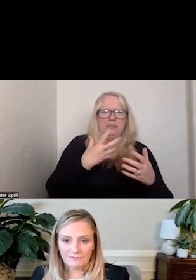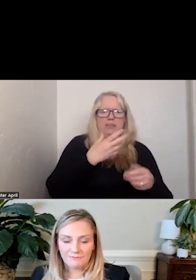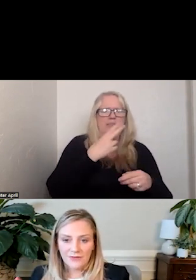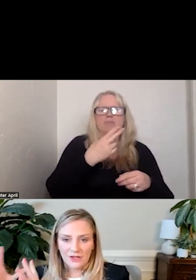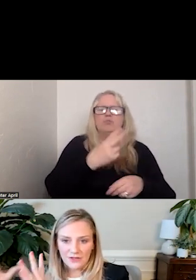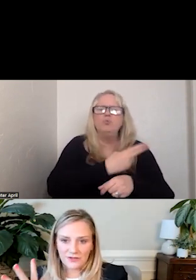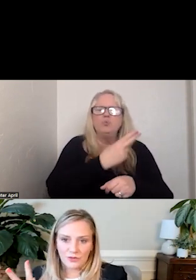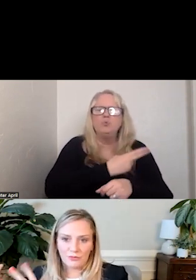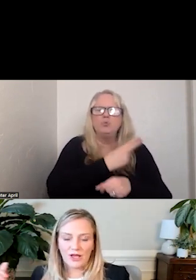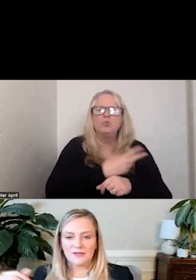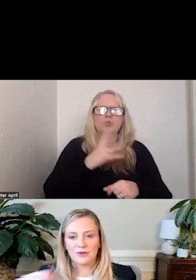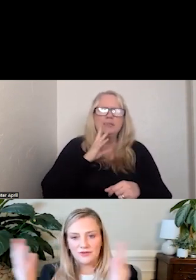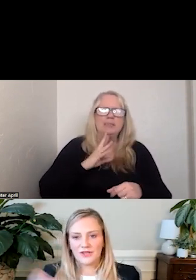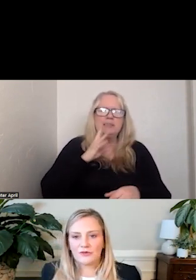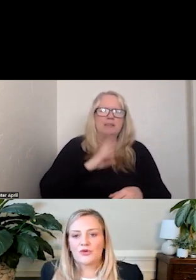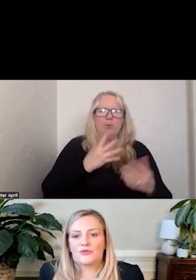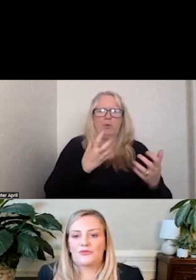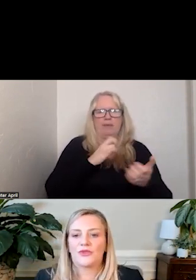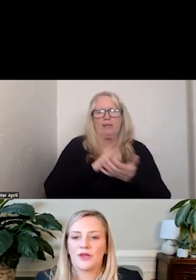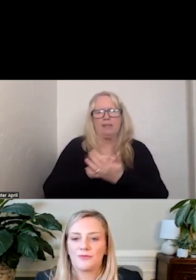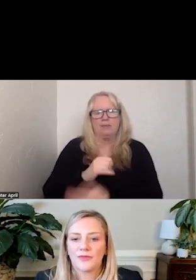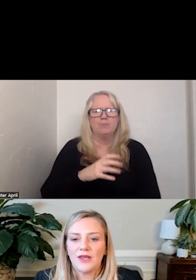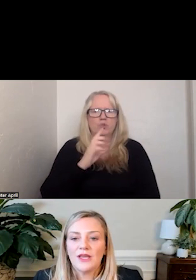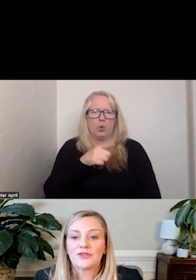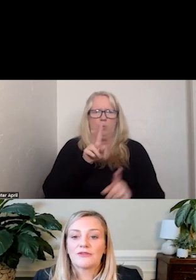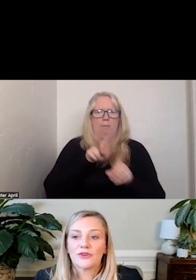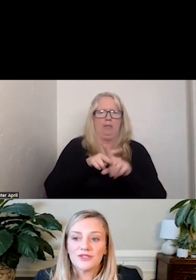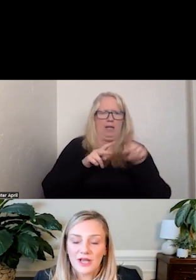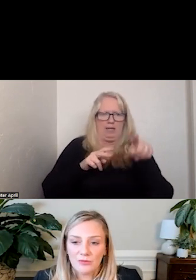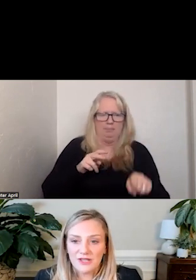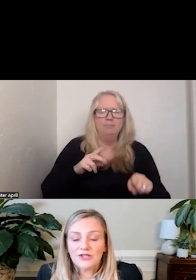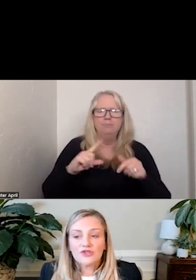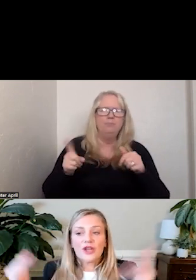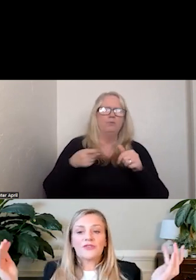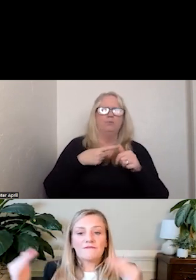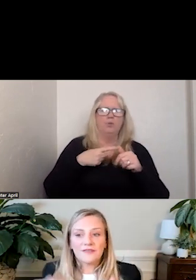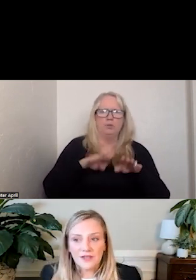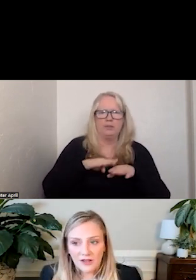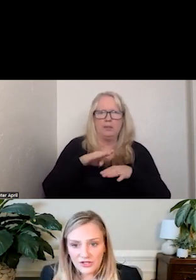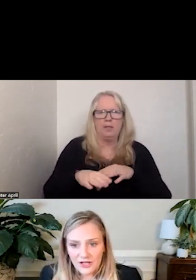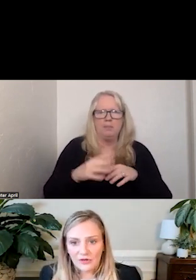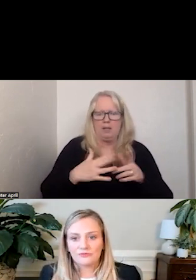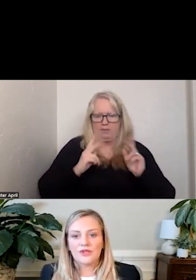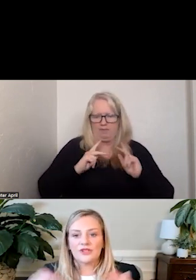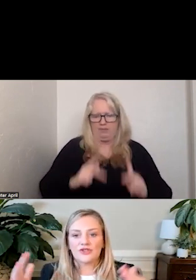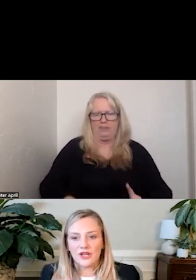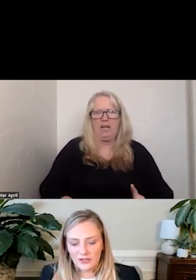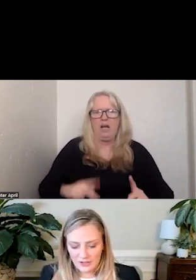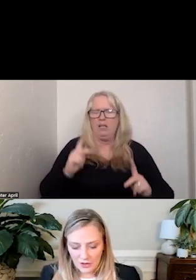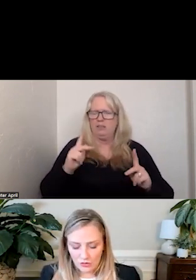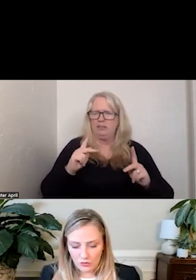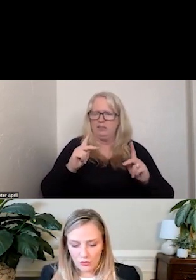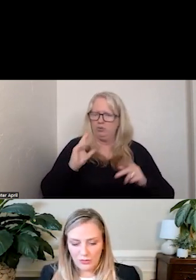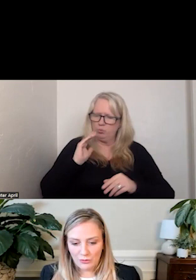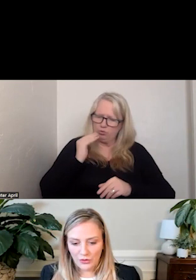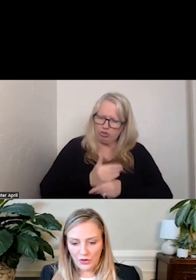substance, this is what applies. But you see here, so the first step is to shut that physiology down, to shut